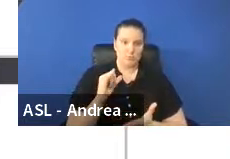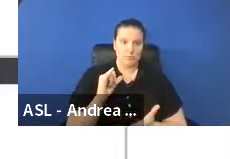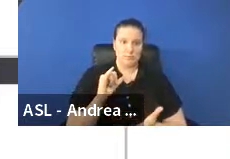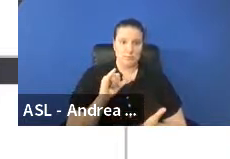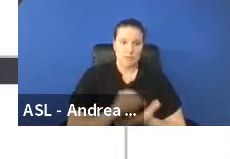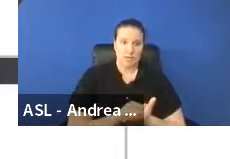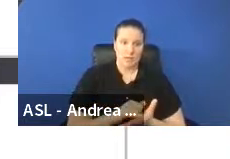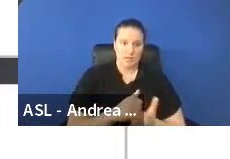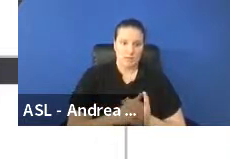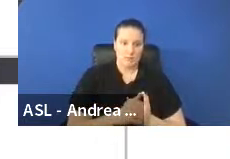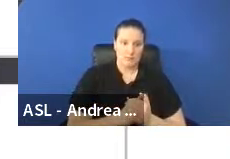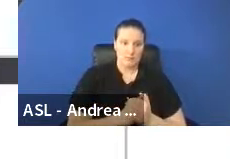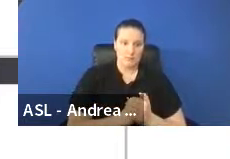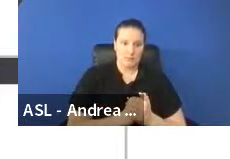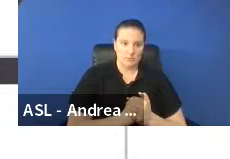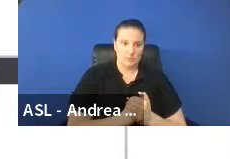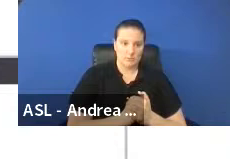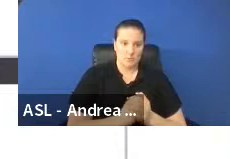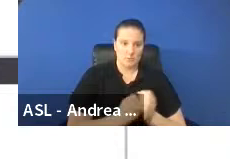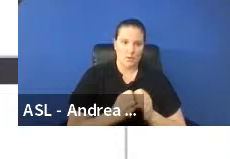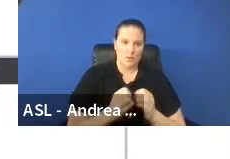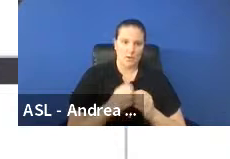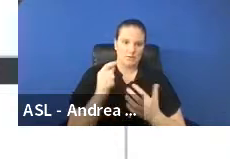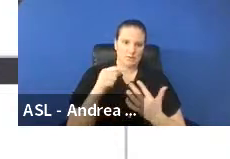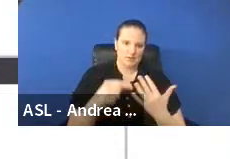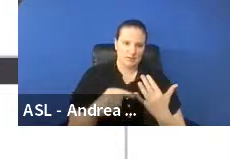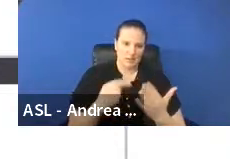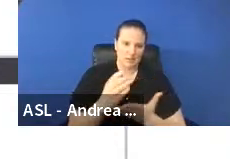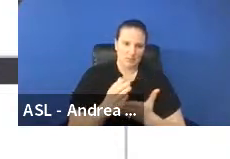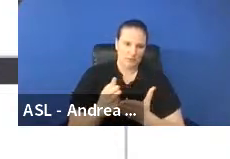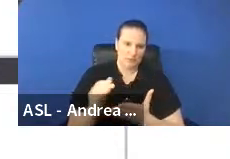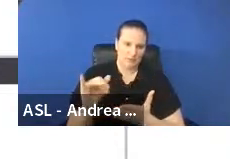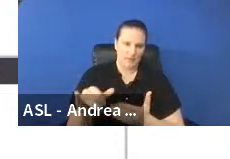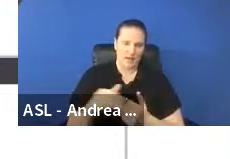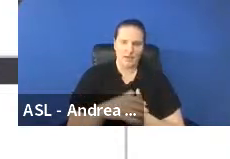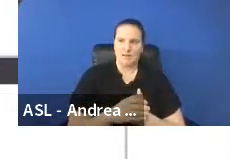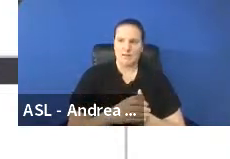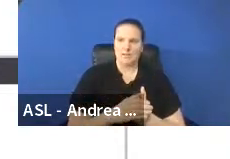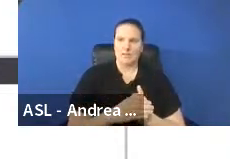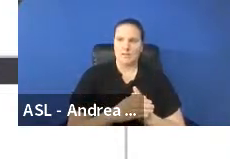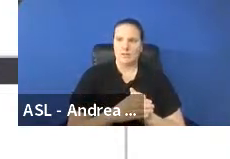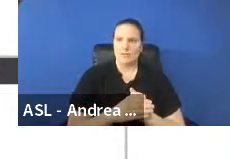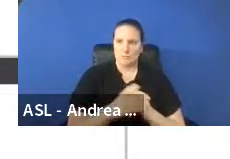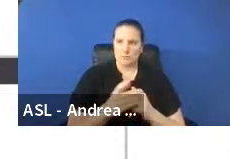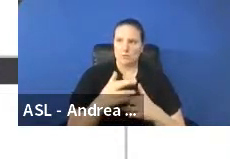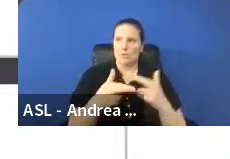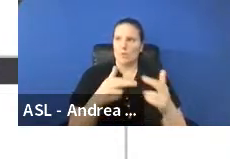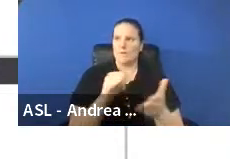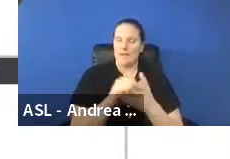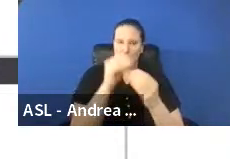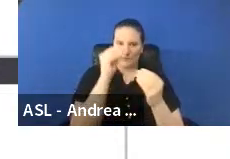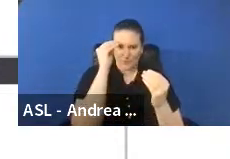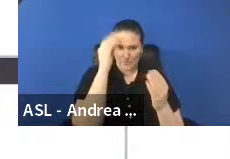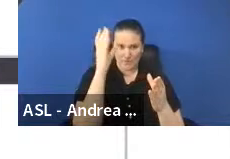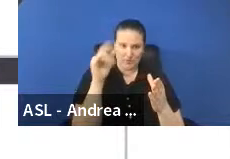a much more detailed version of this. We rolled up that information to this to make it a bit more